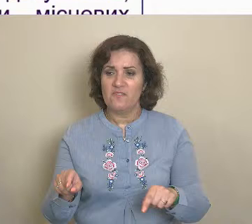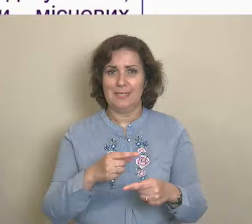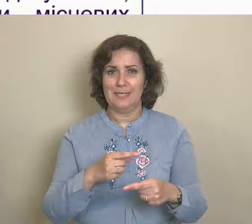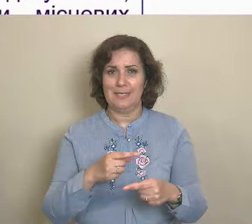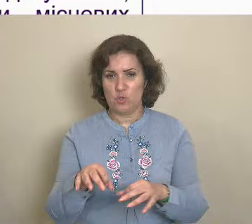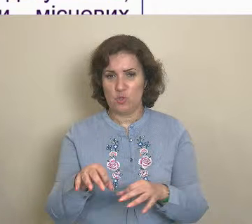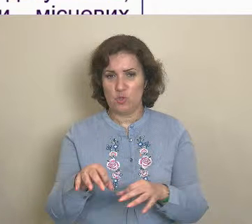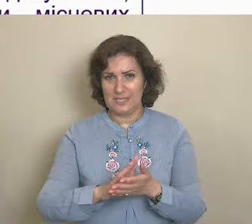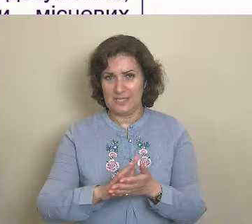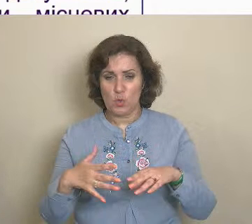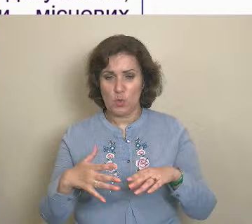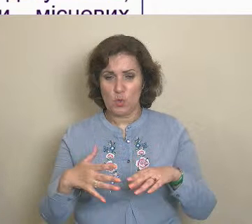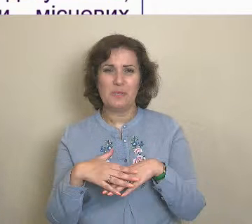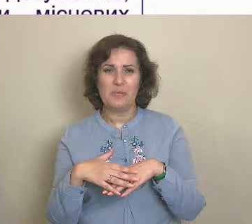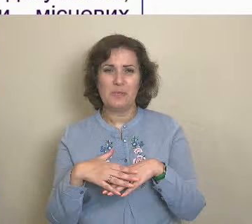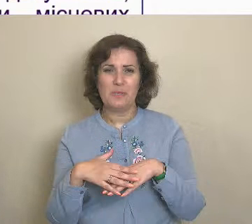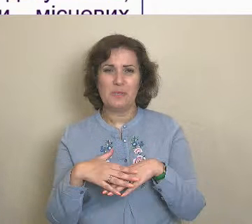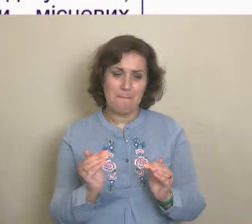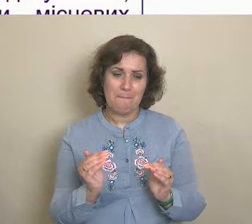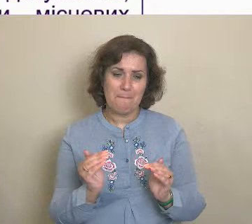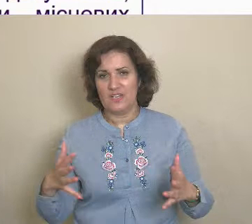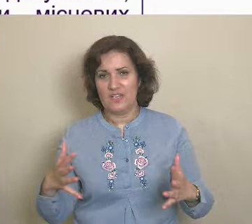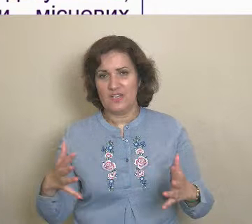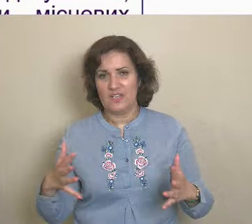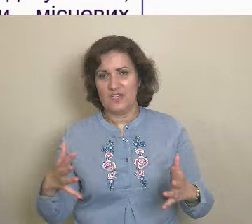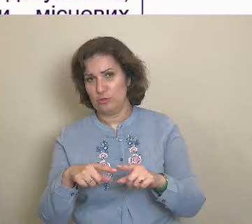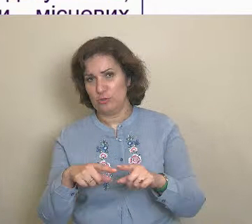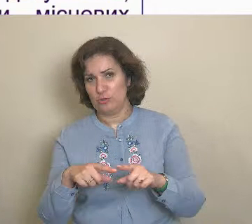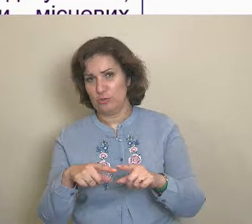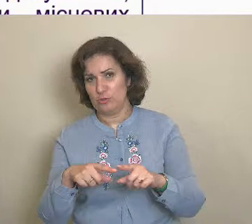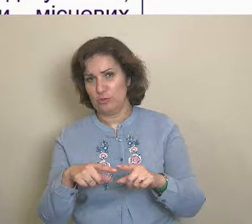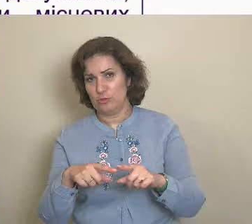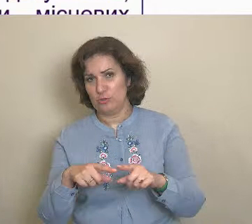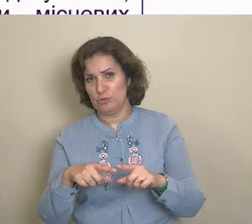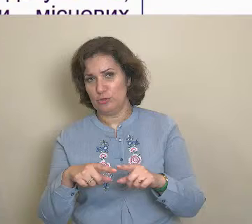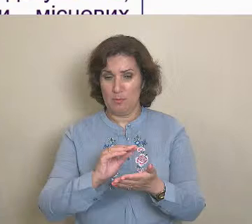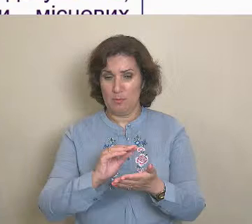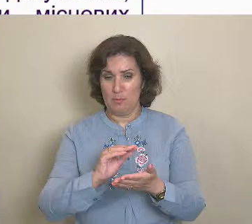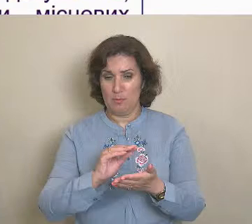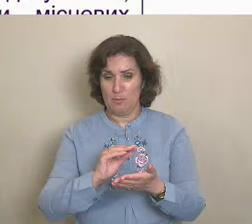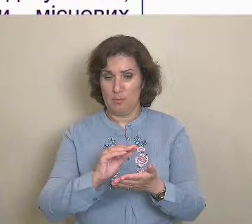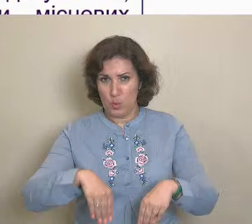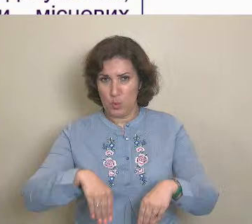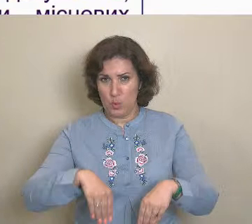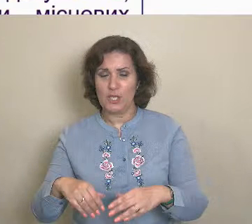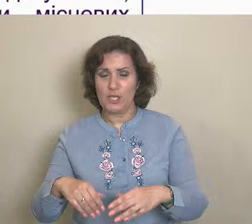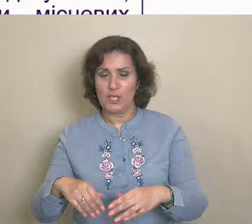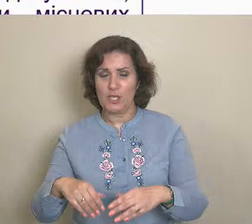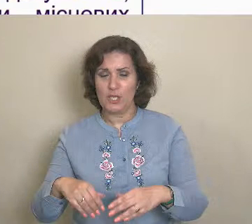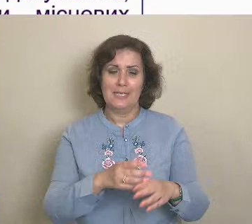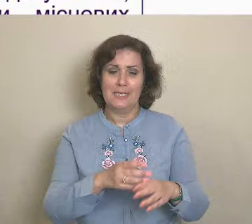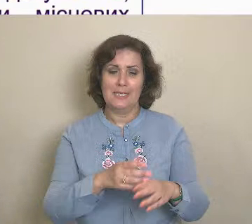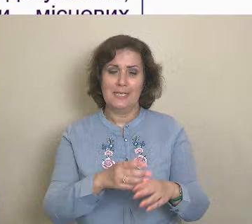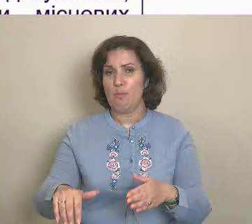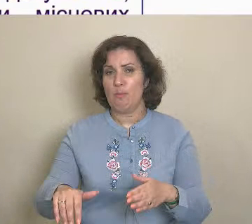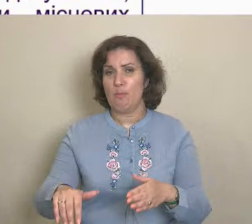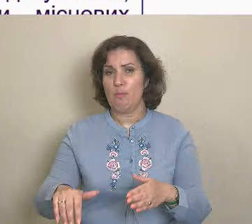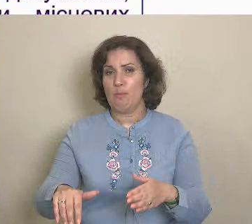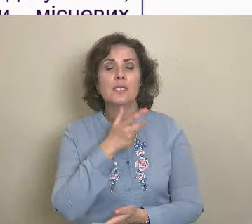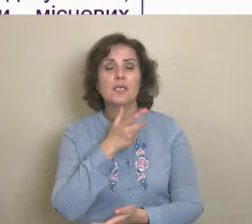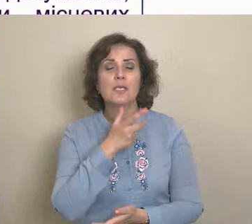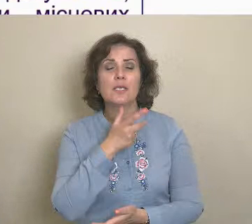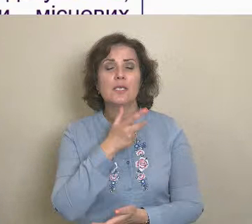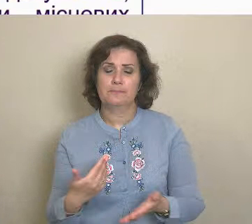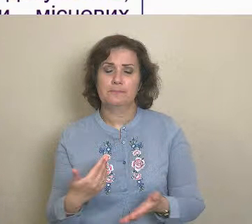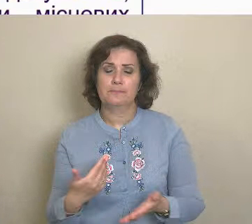to simulate the situation of counting the votes at large and big polling